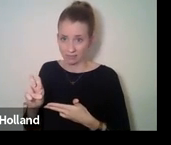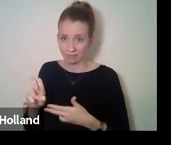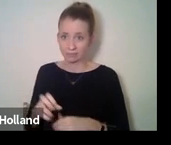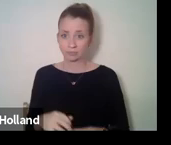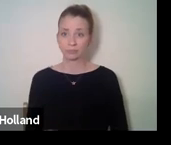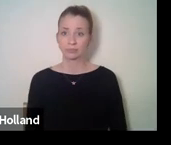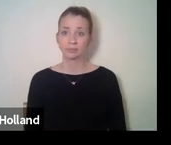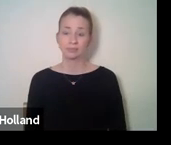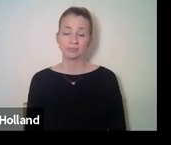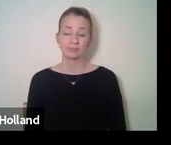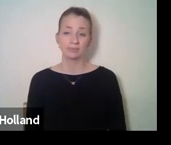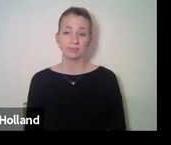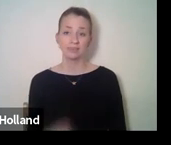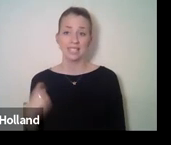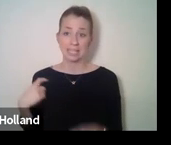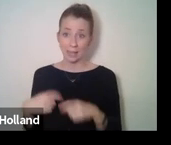En español?